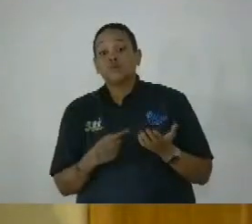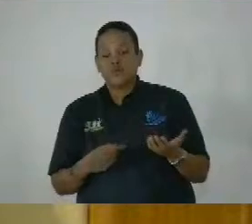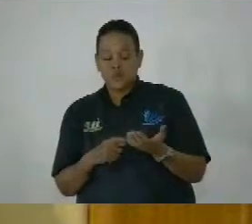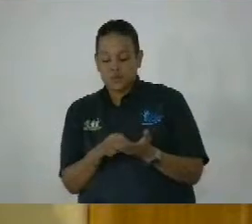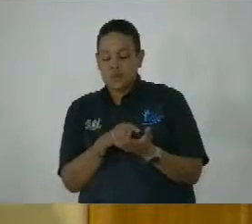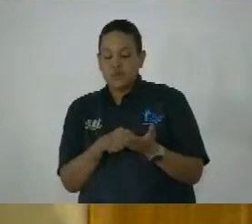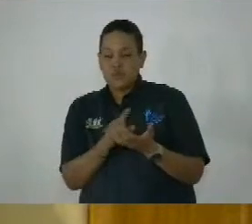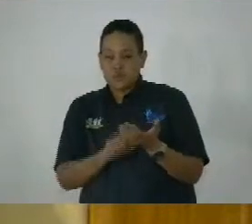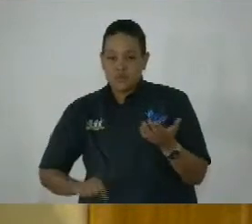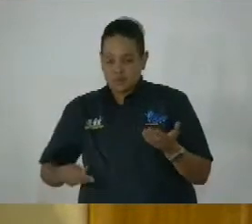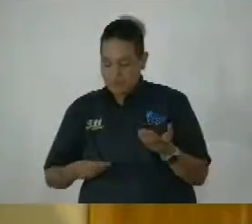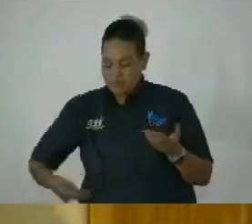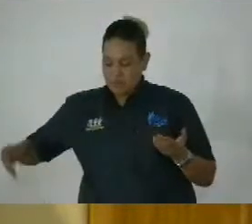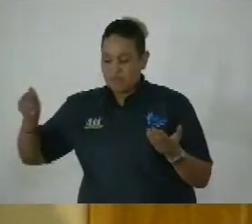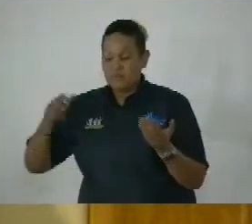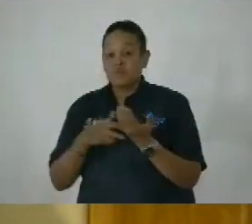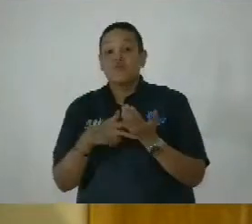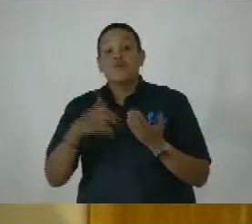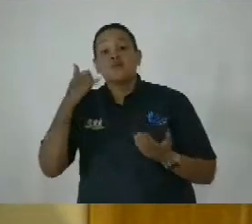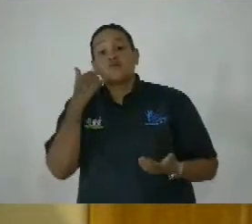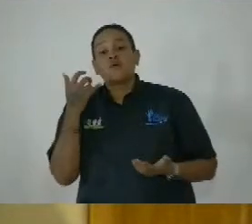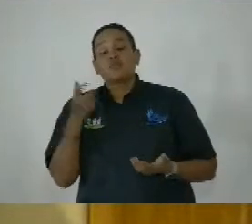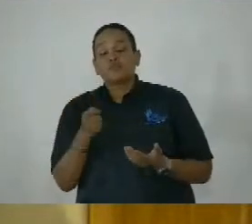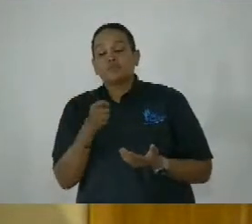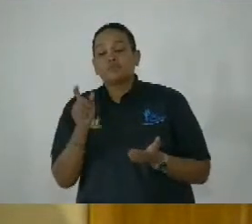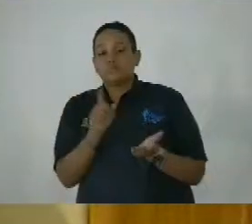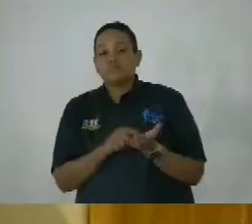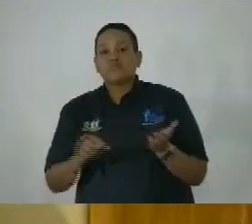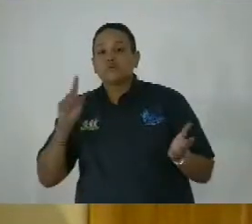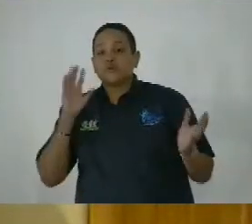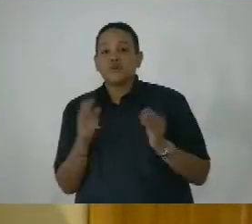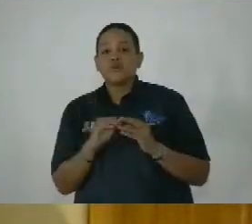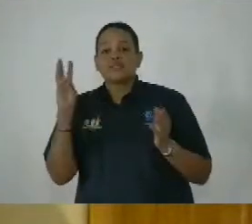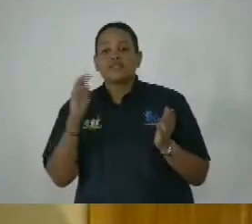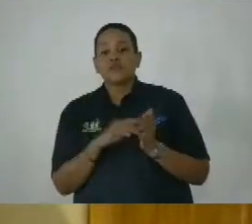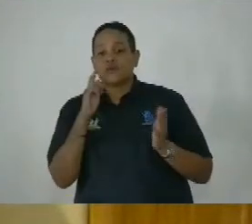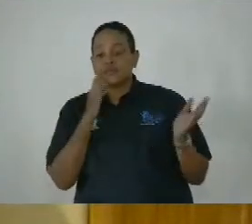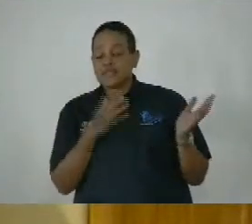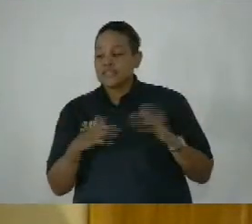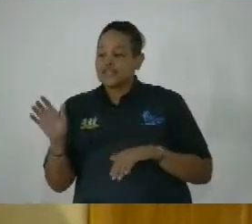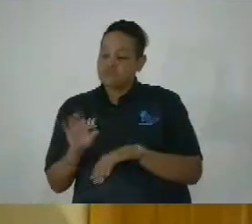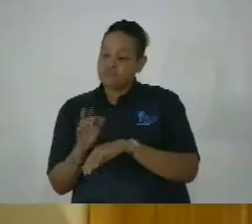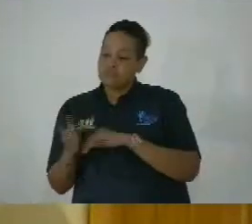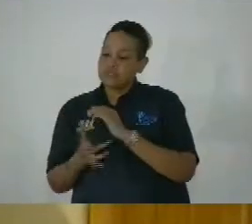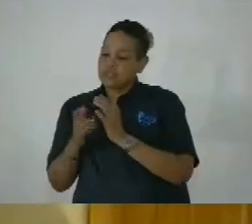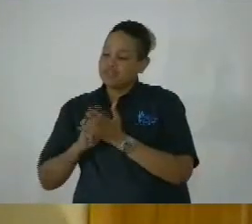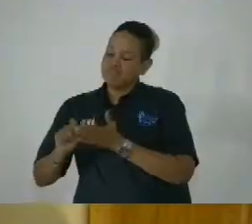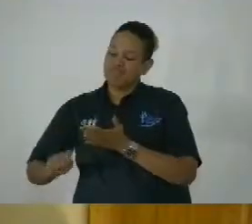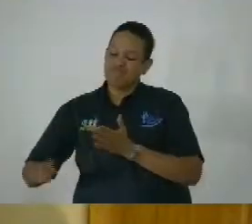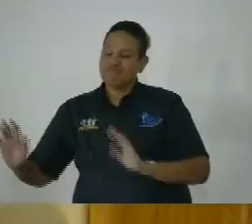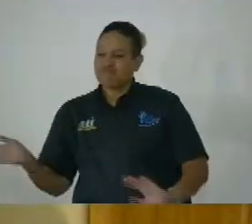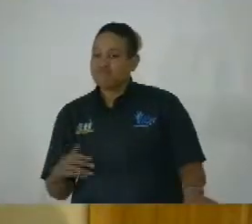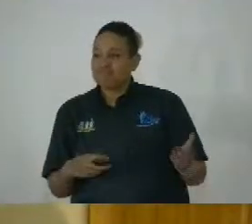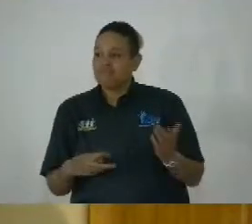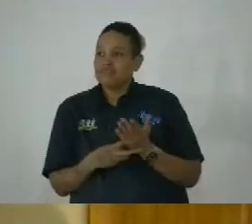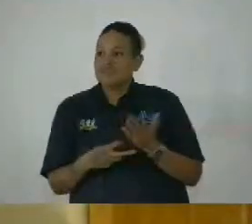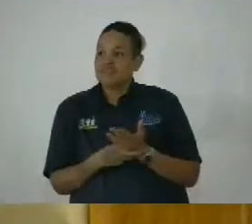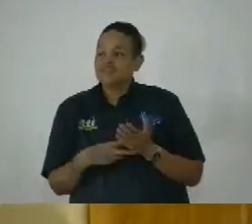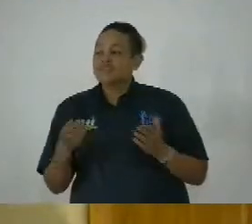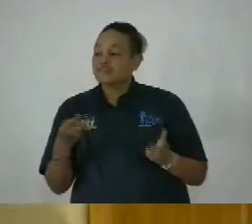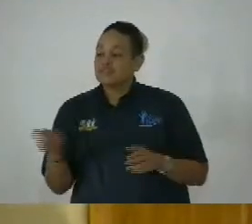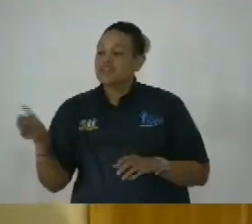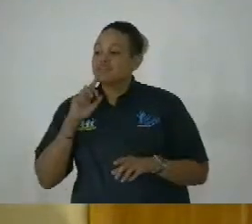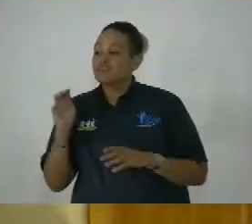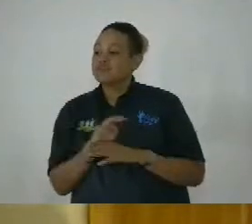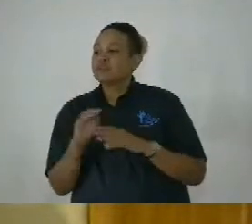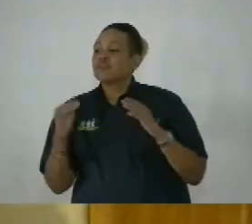ticketing devices and 1,500 mobile printers will bring us to 6,000, therefore shift the ticketing and Minister of Justice